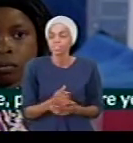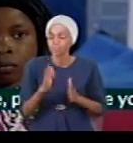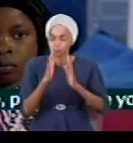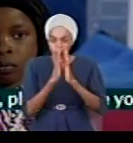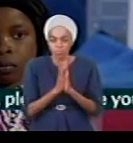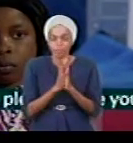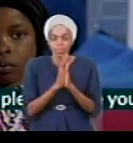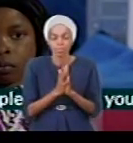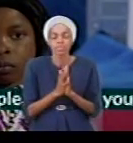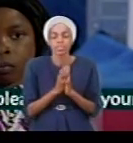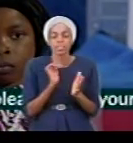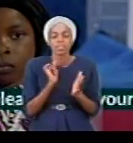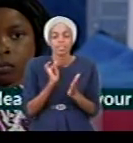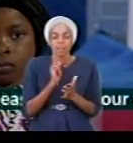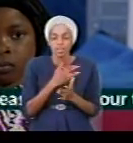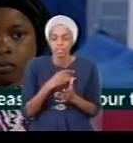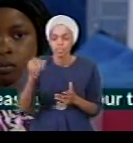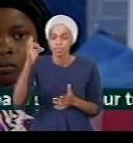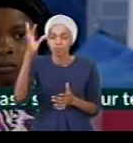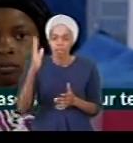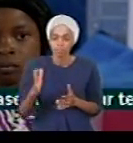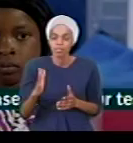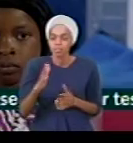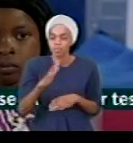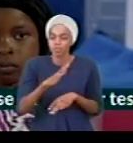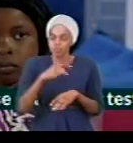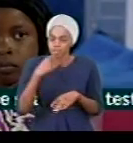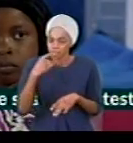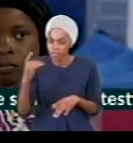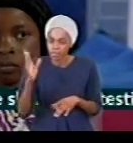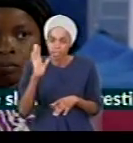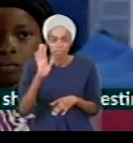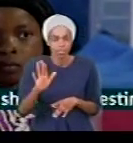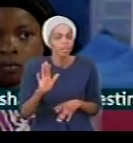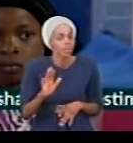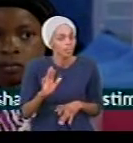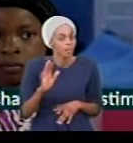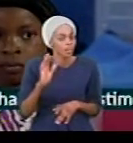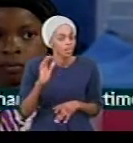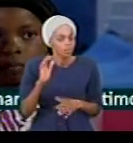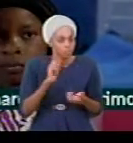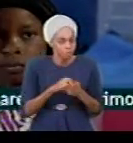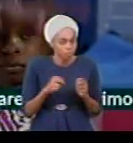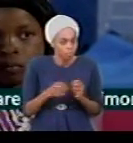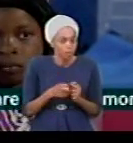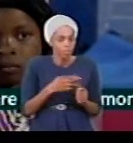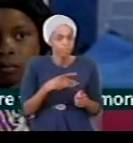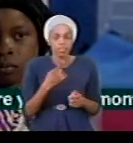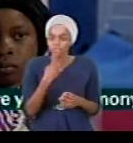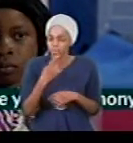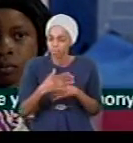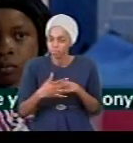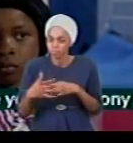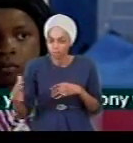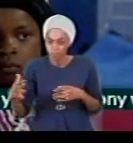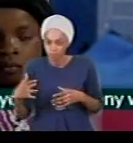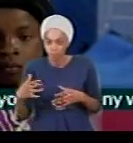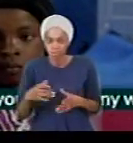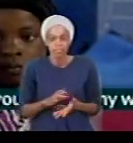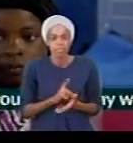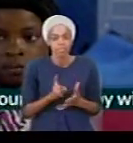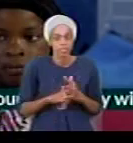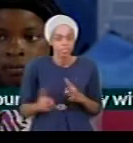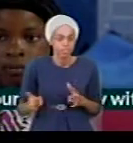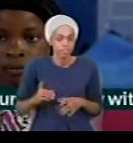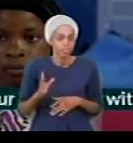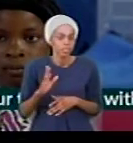bleeding disappear praise the Lord uh third third day after when I went for scan then I said they